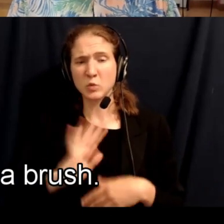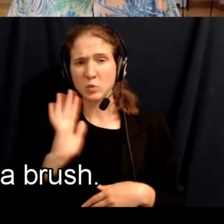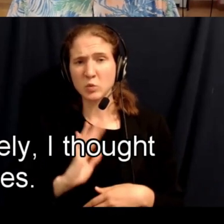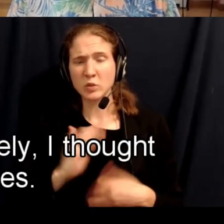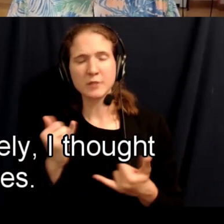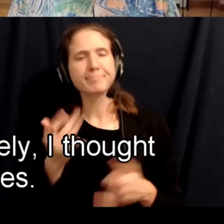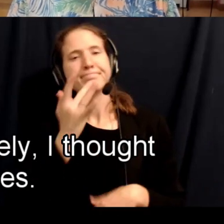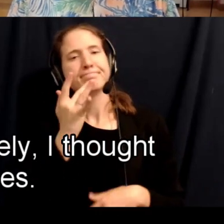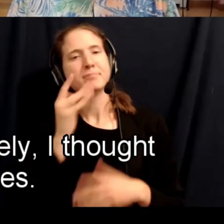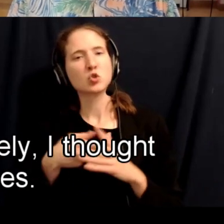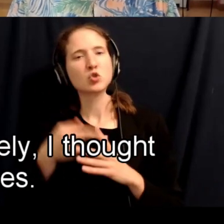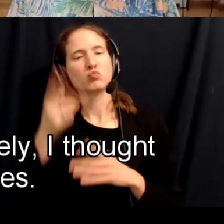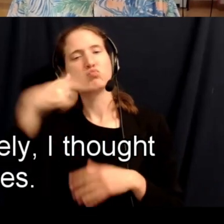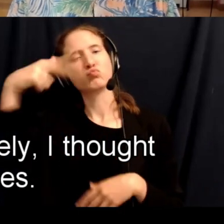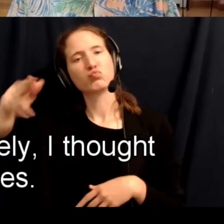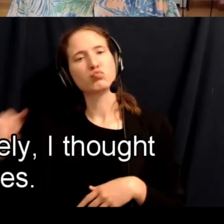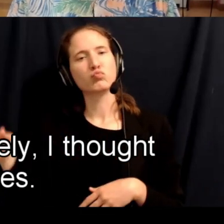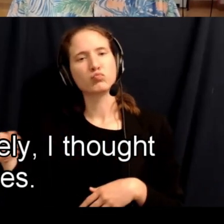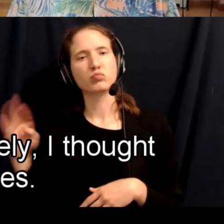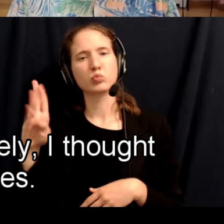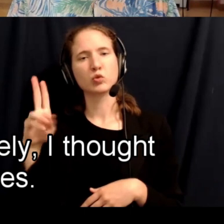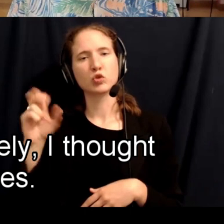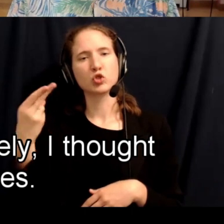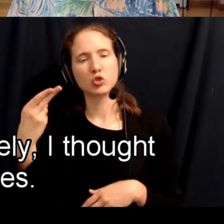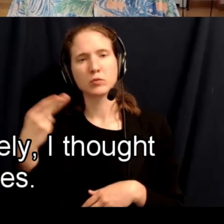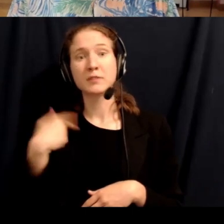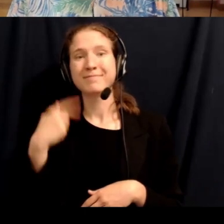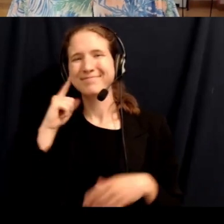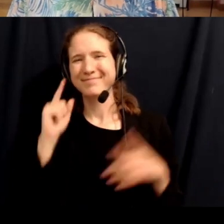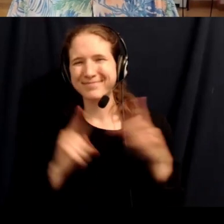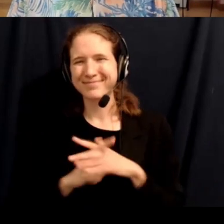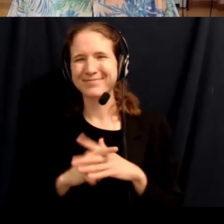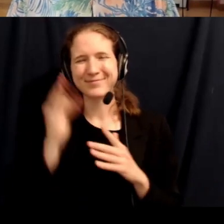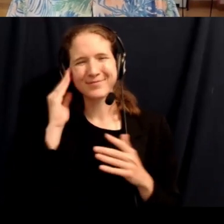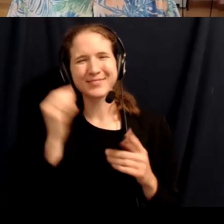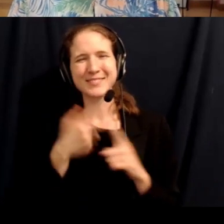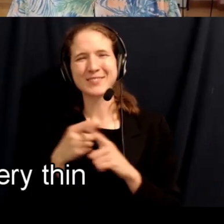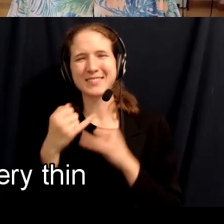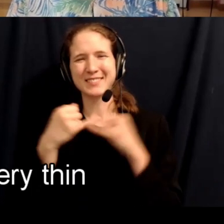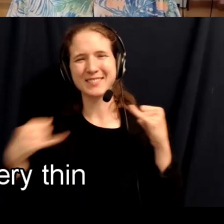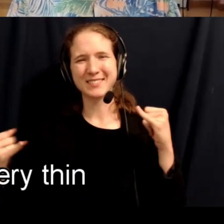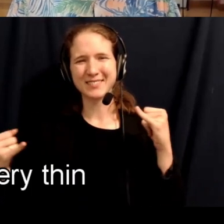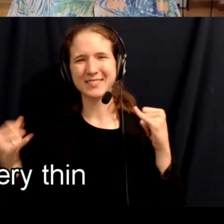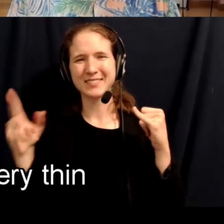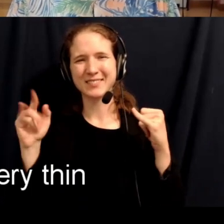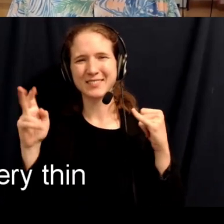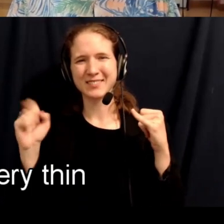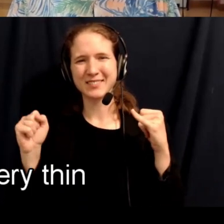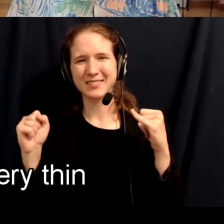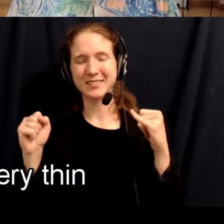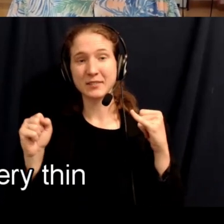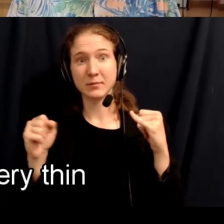a brush, and it just made immediately I thought of the different lines Yeah. because a